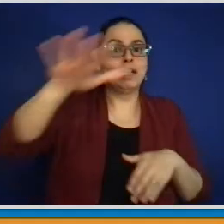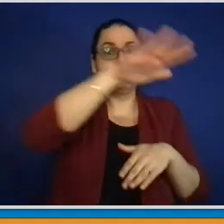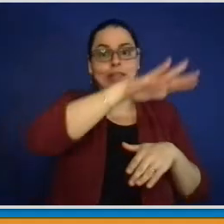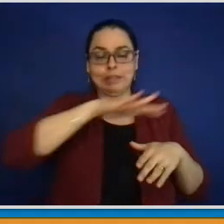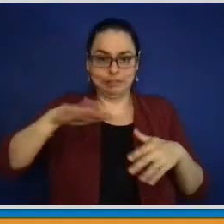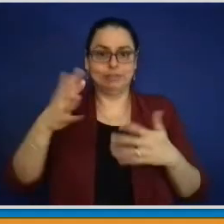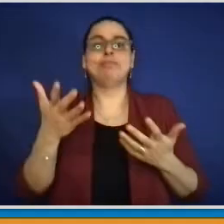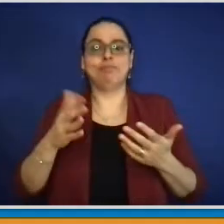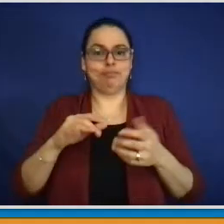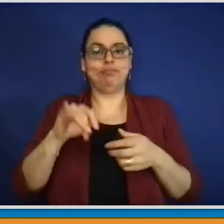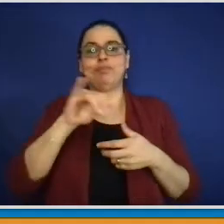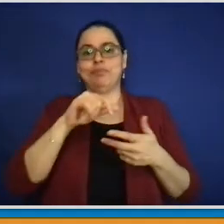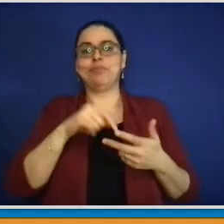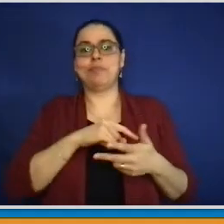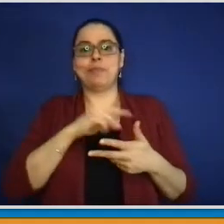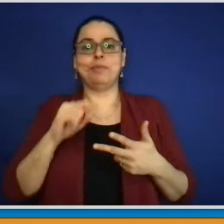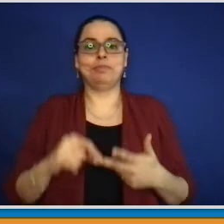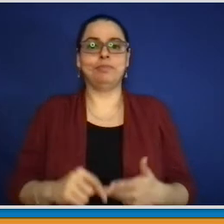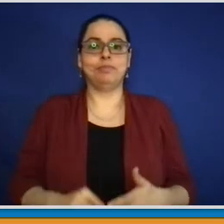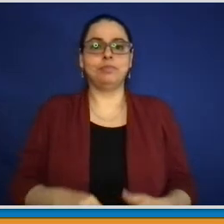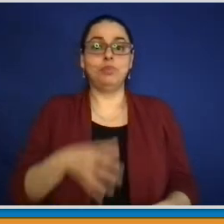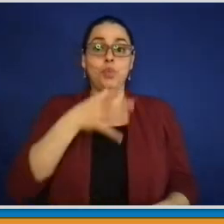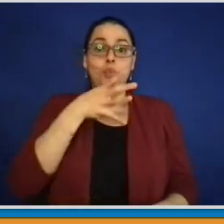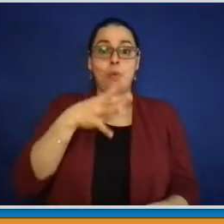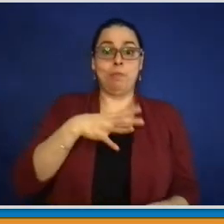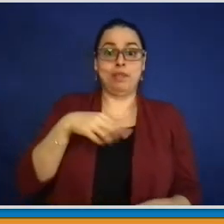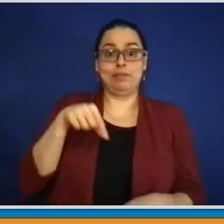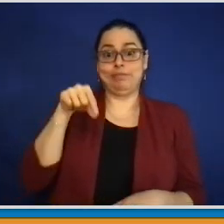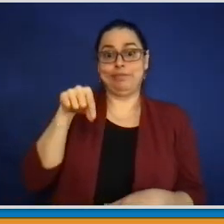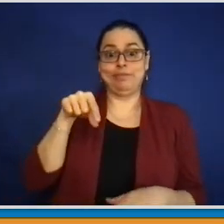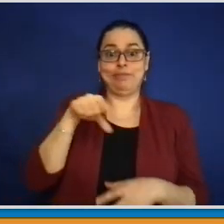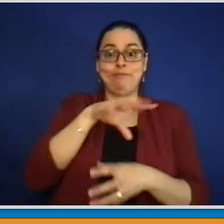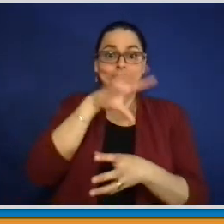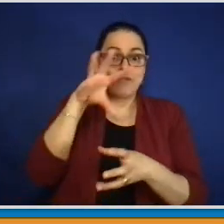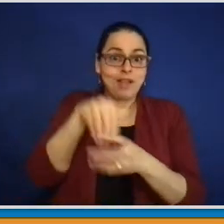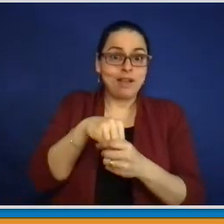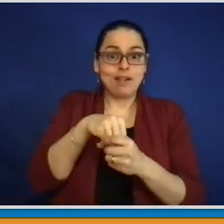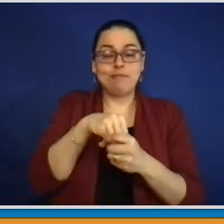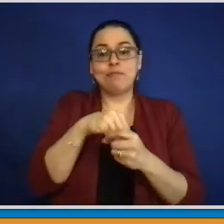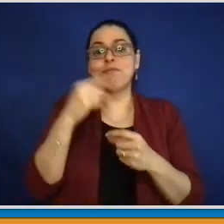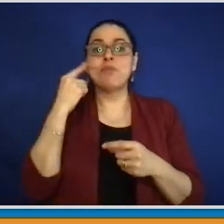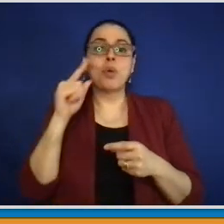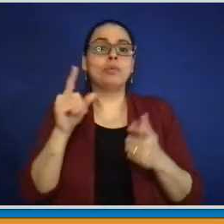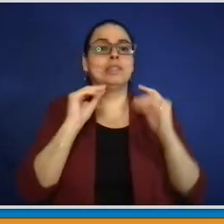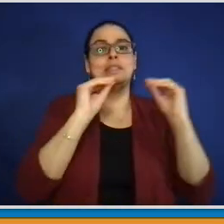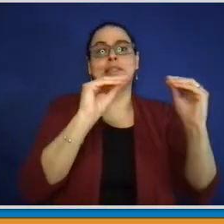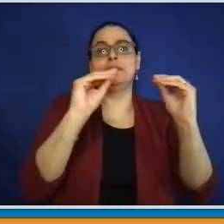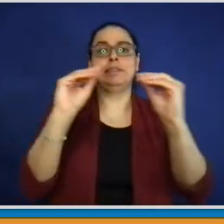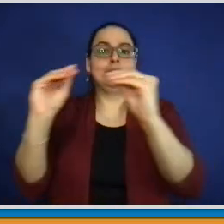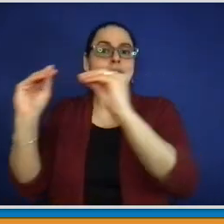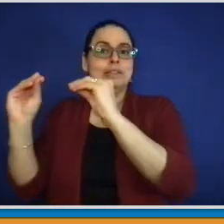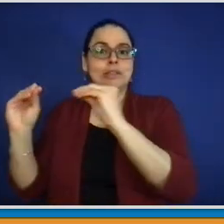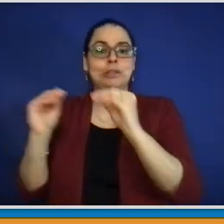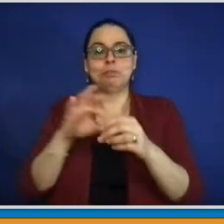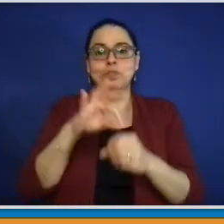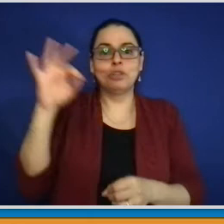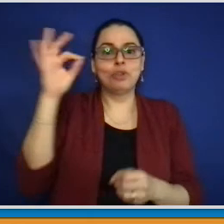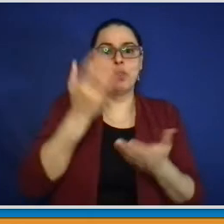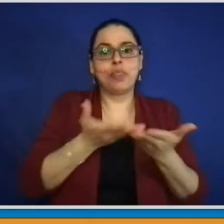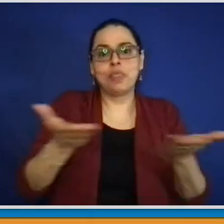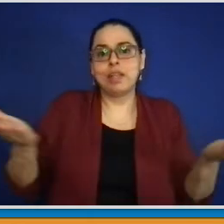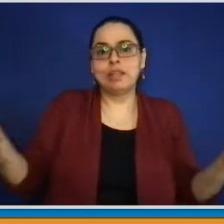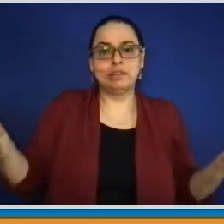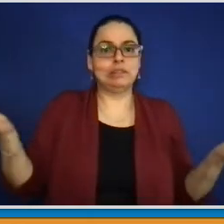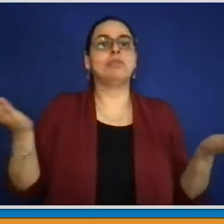Community Response Award. Those who are providing spiritual guidance, keeping the faith. those who are outstanding businesswomen or entrepreneur or